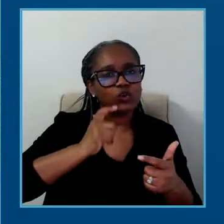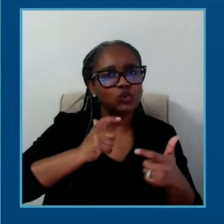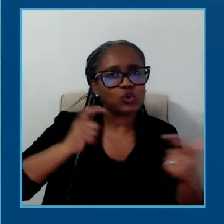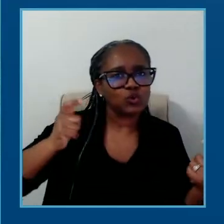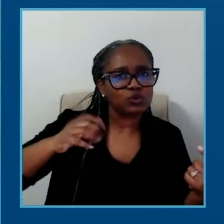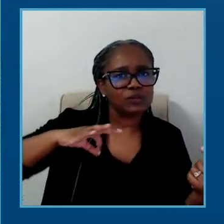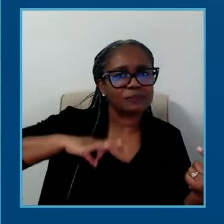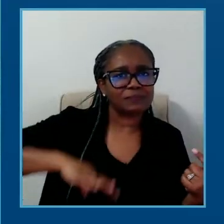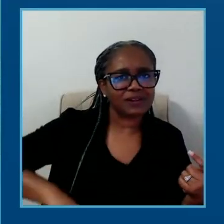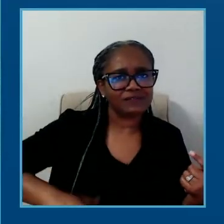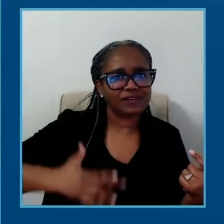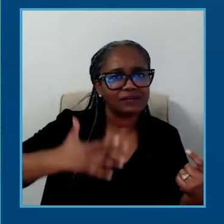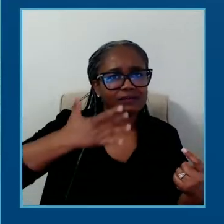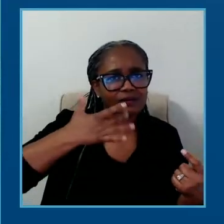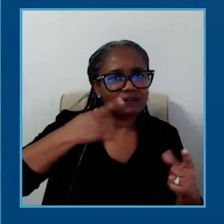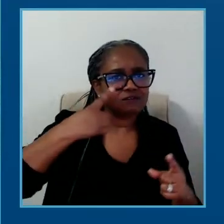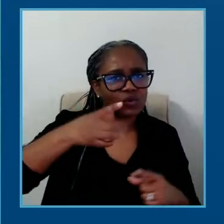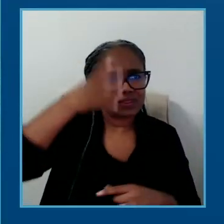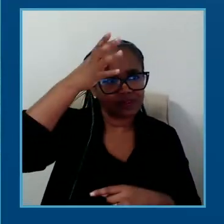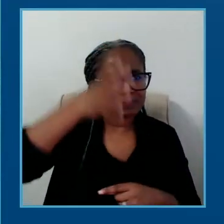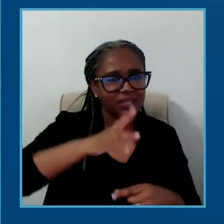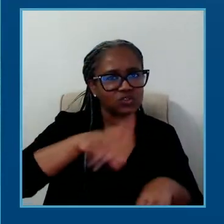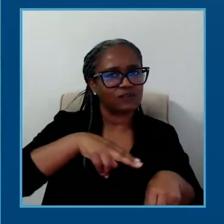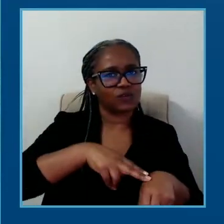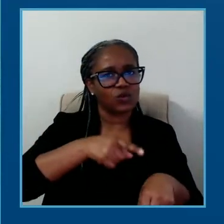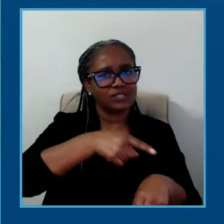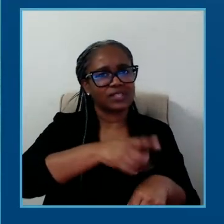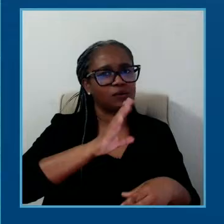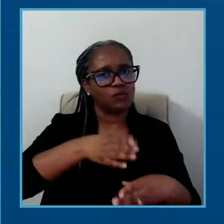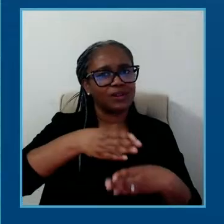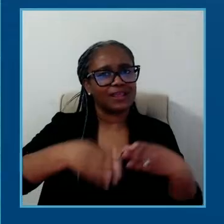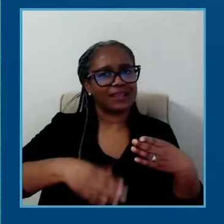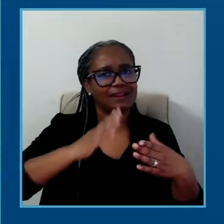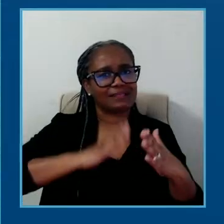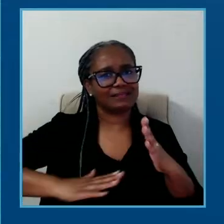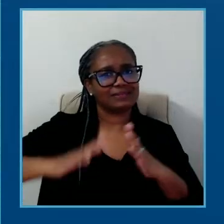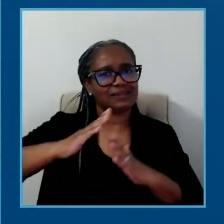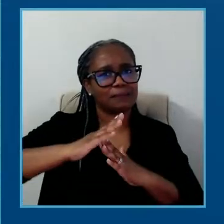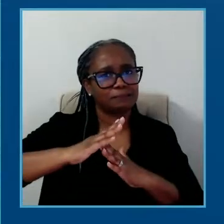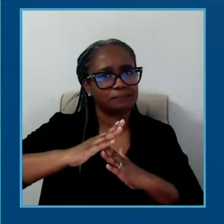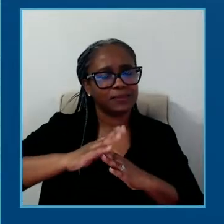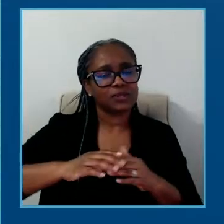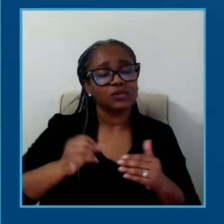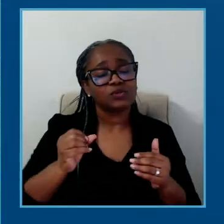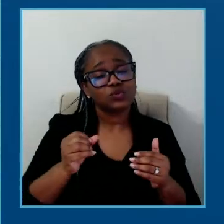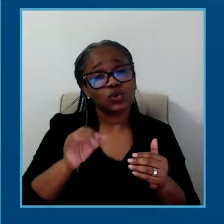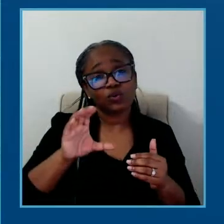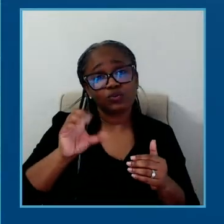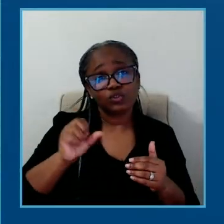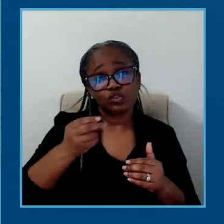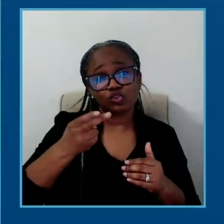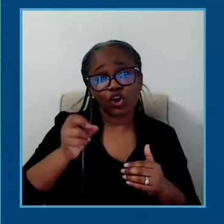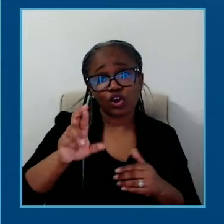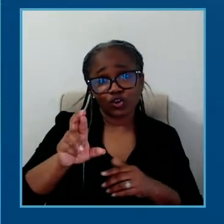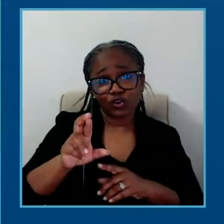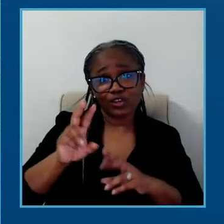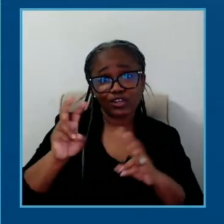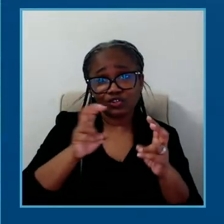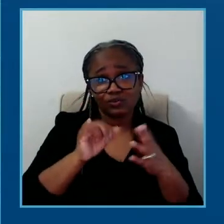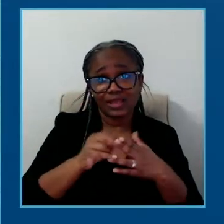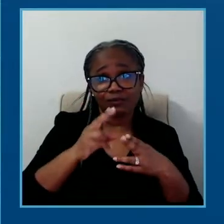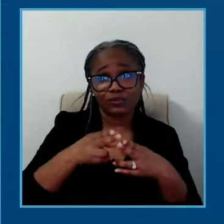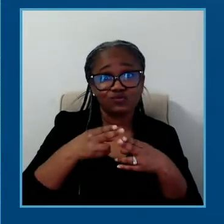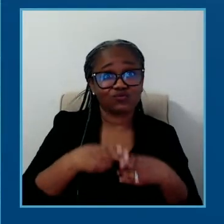course, they would finish at the top. So the charter issue that we raised is simply that